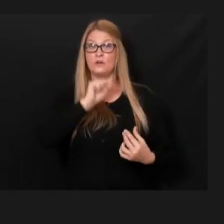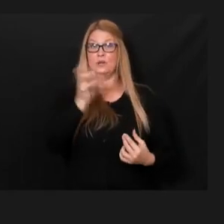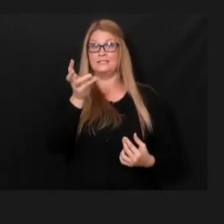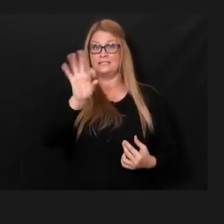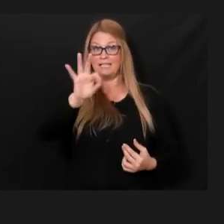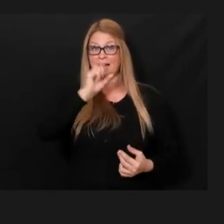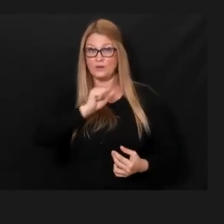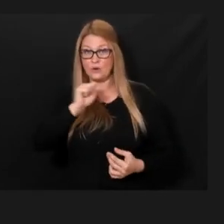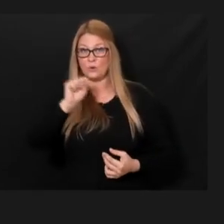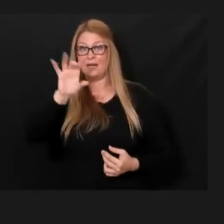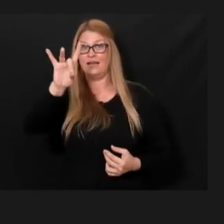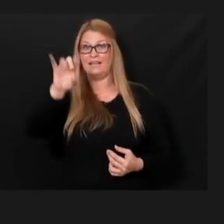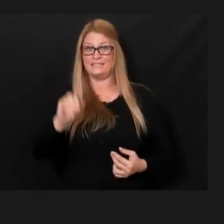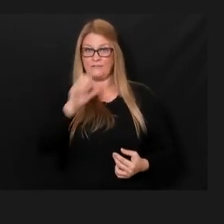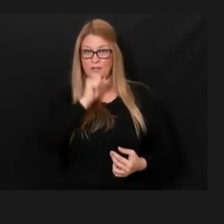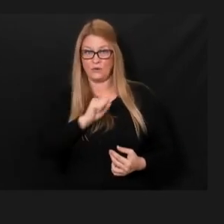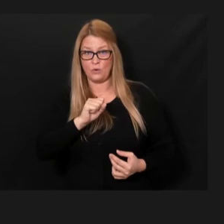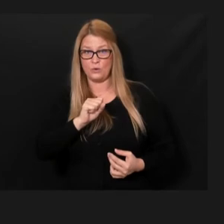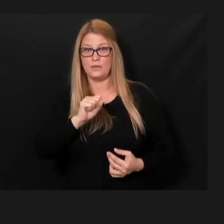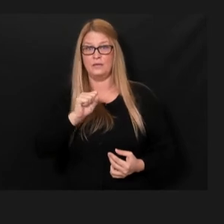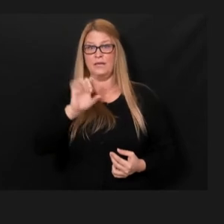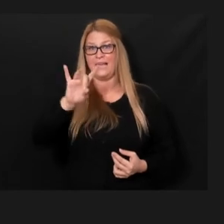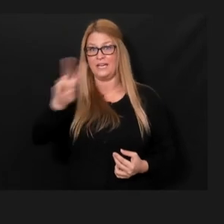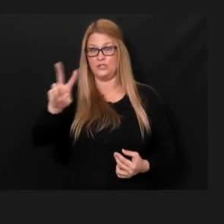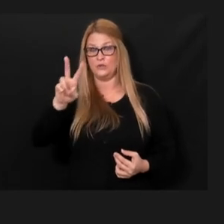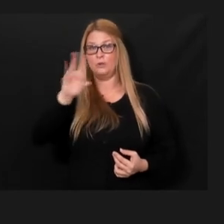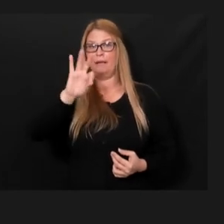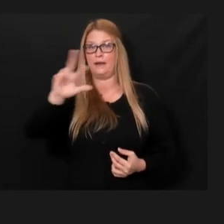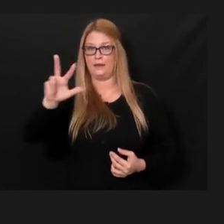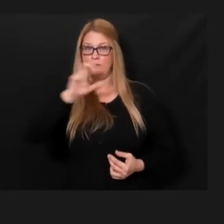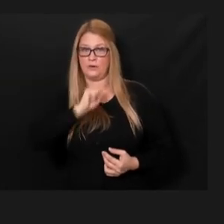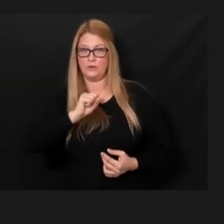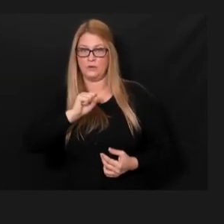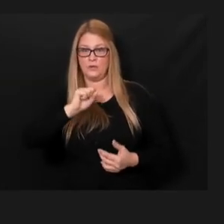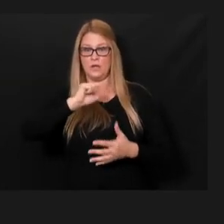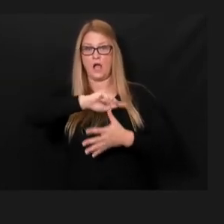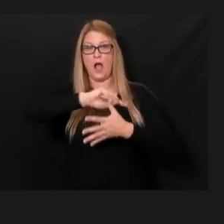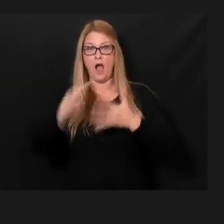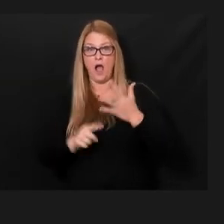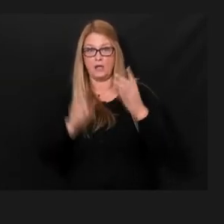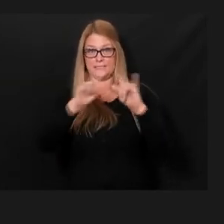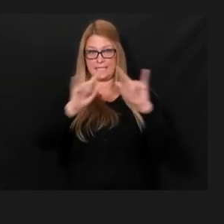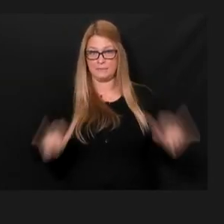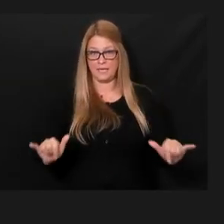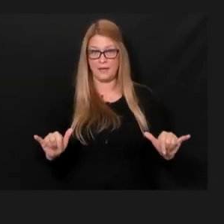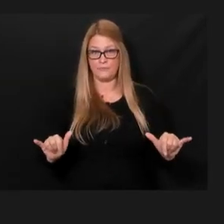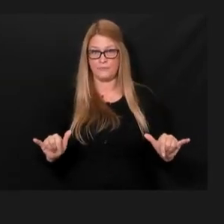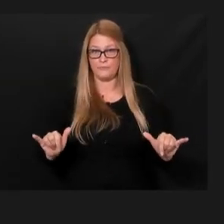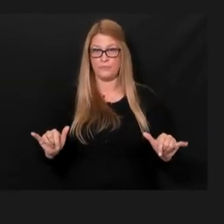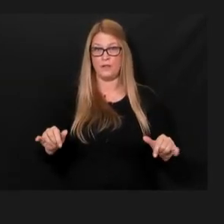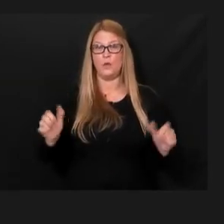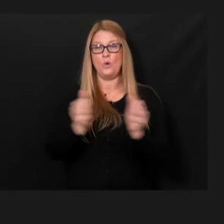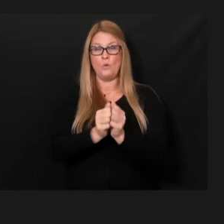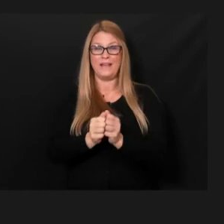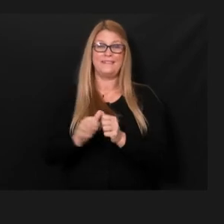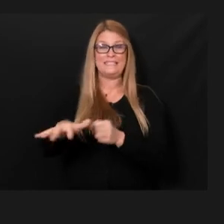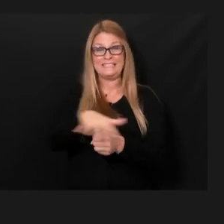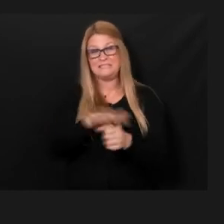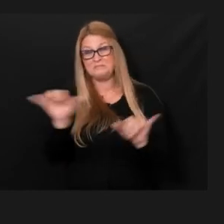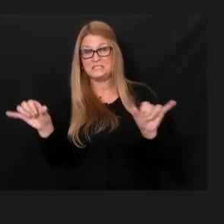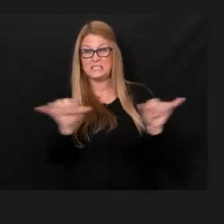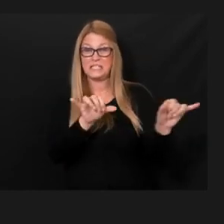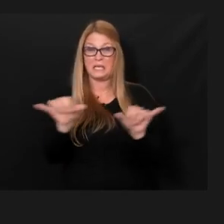I believe a 70-year-old, an 82-year-old, and an 83-year-old. All at the same time, all with roughly the same information. Not much